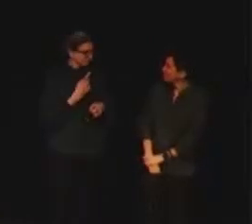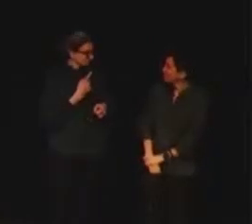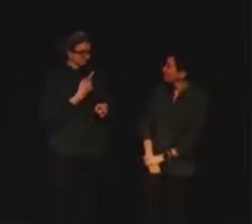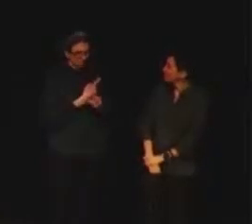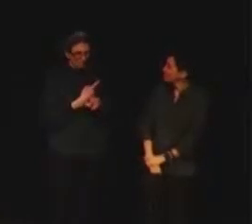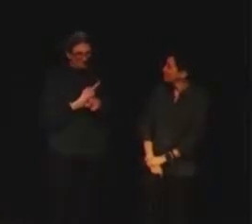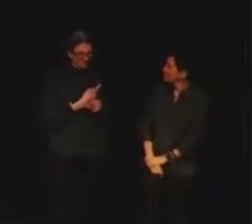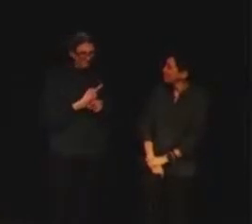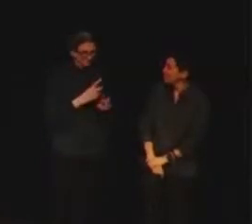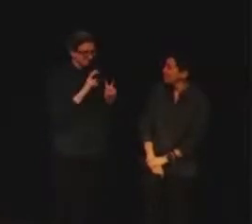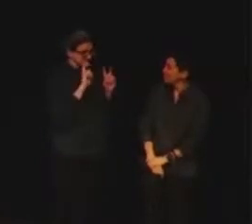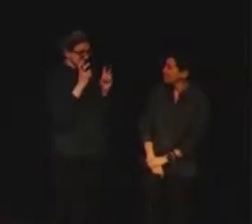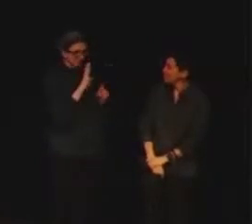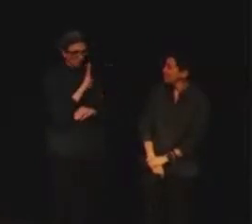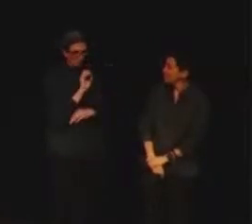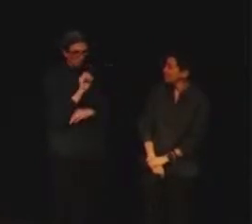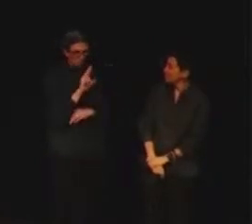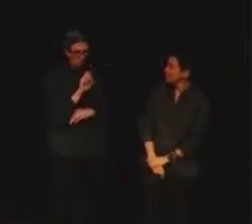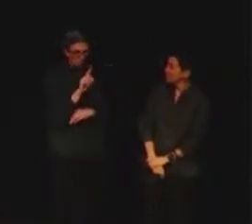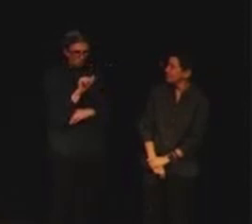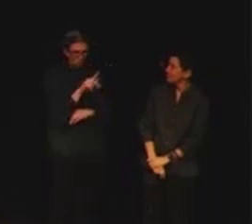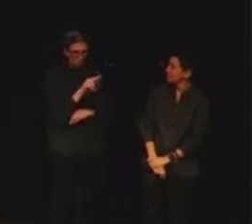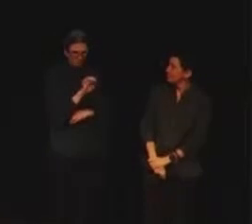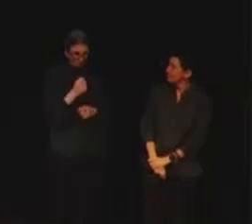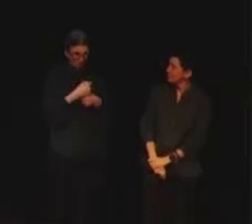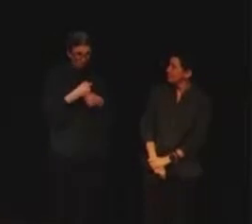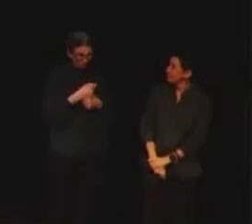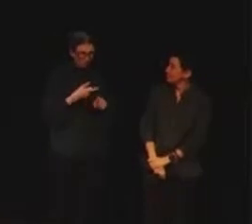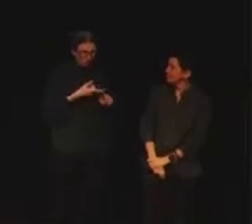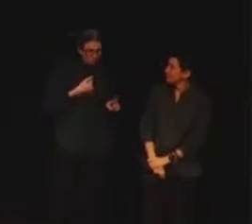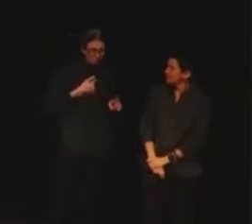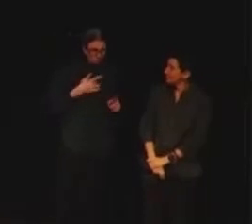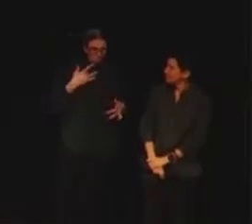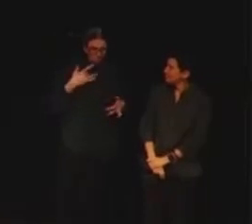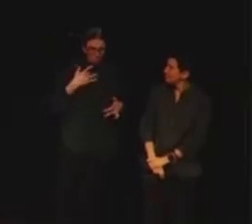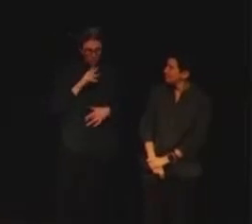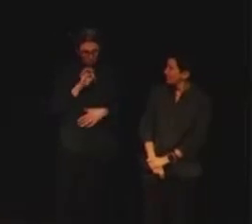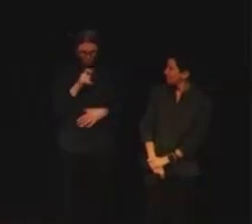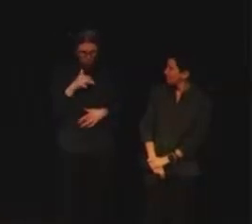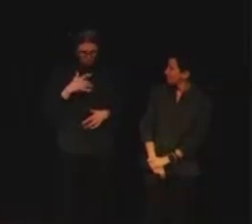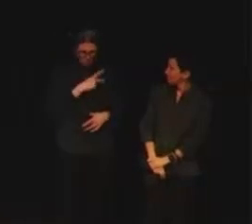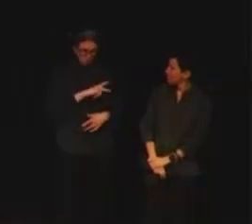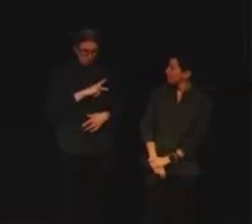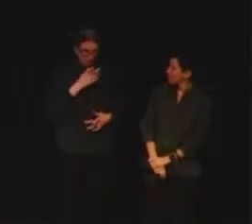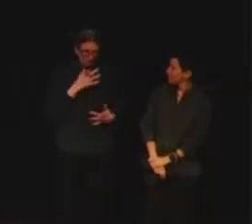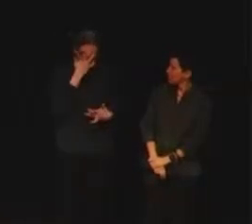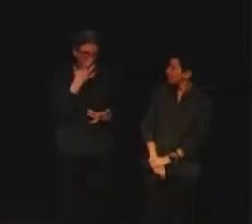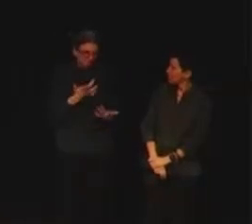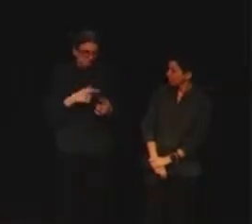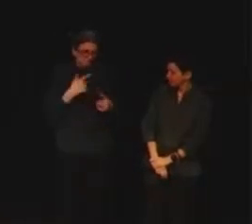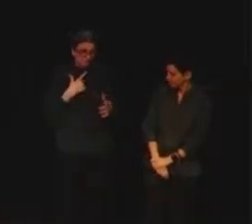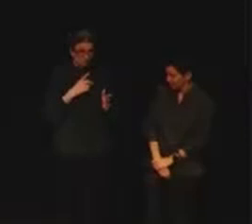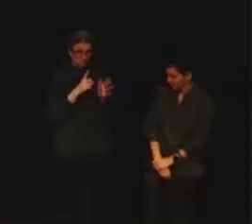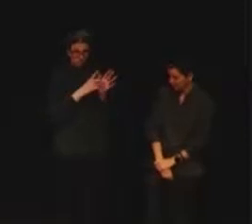The title Borderline Coffee comes from specifically borderline personality disorder, which is a diagnosis that